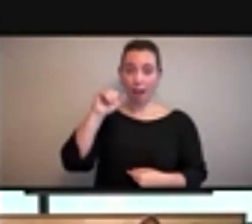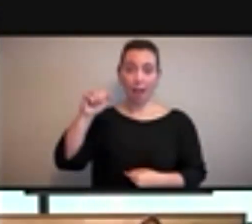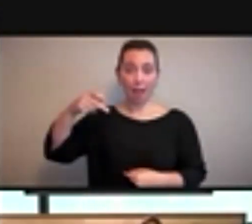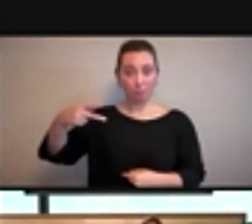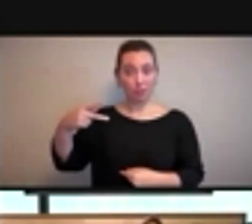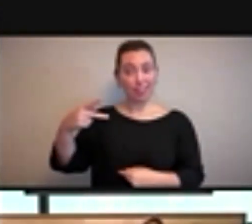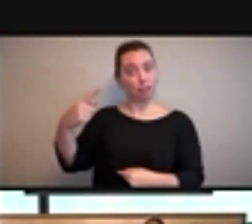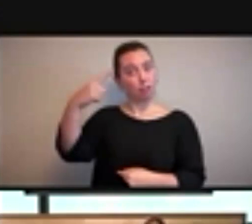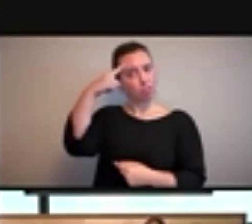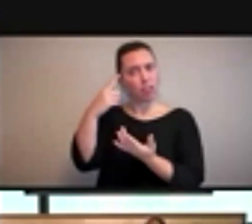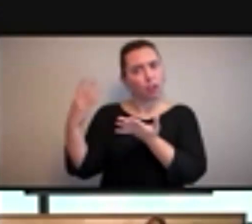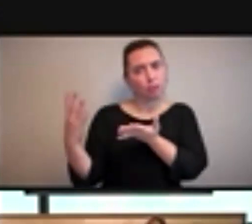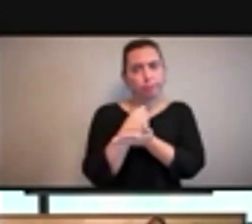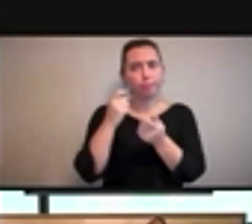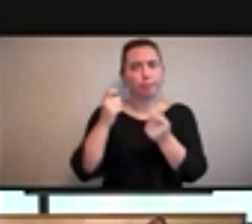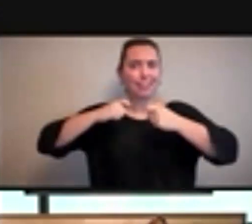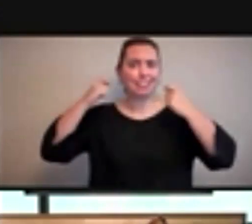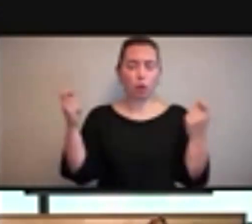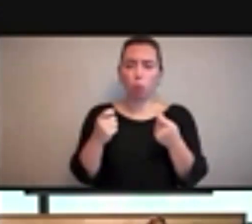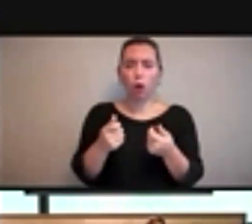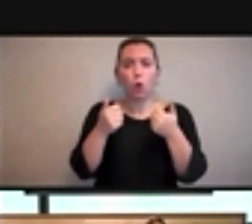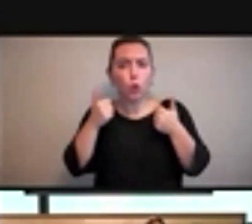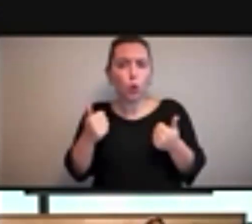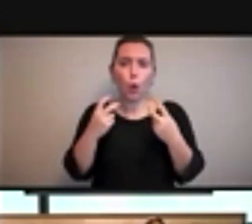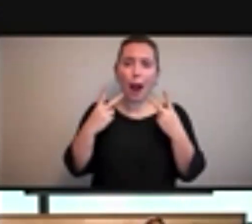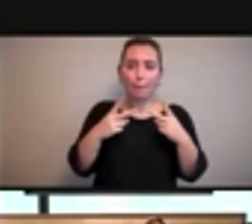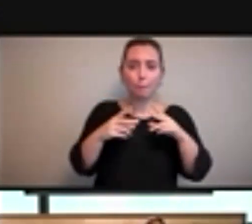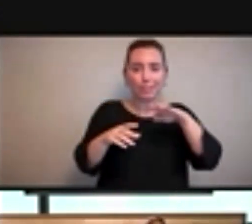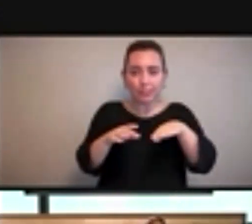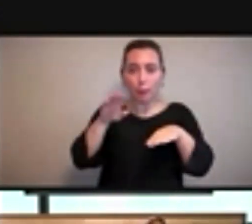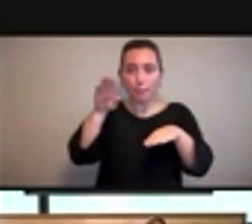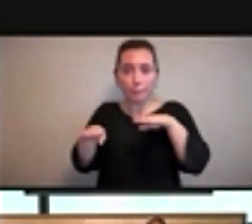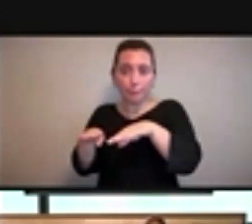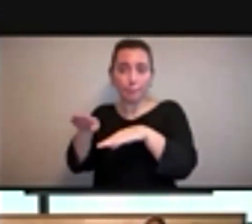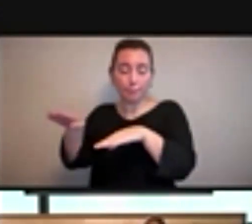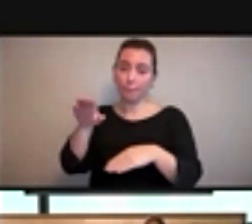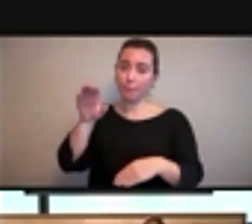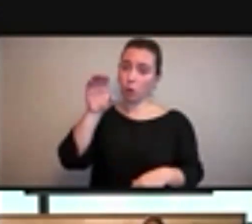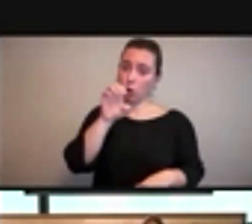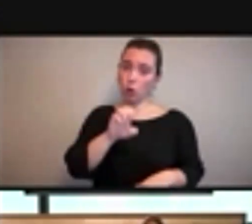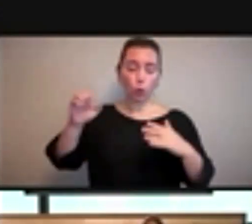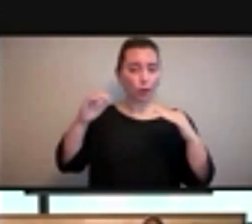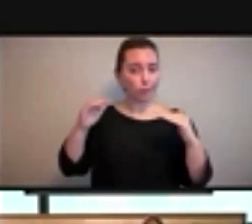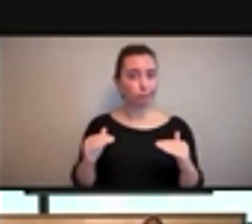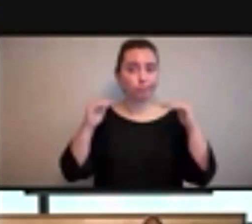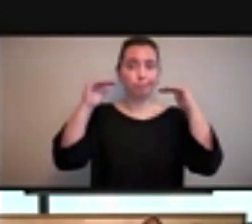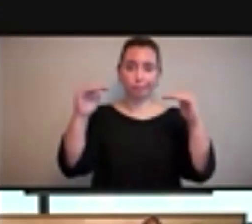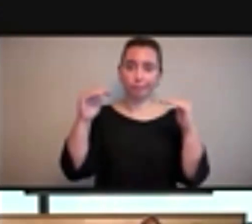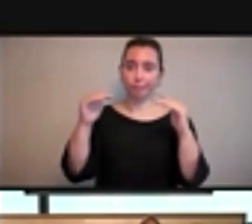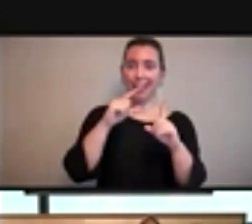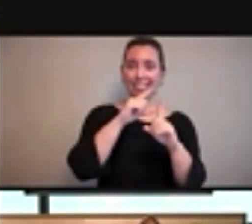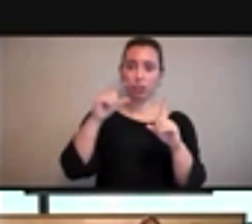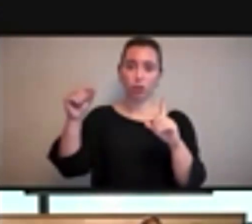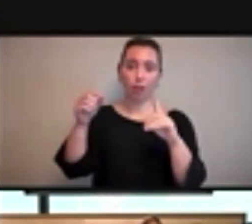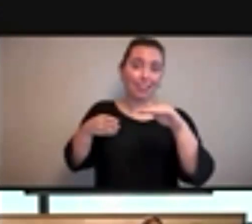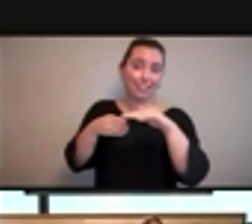worth celebrating a first step, and it's quite a big step for Europe when it comes to digital accessibility. And that is why